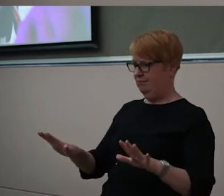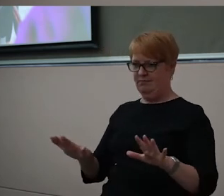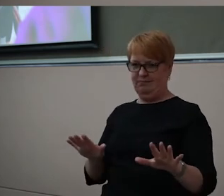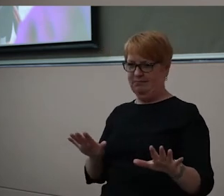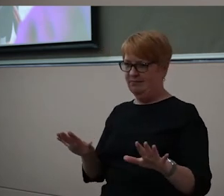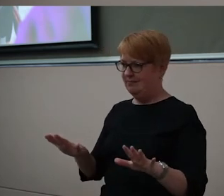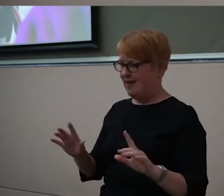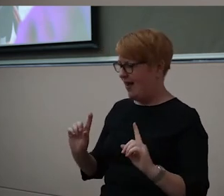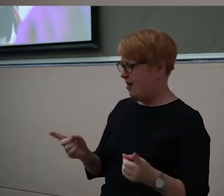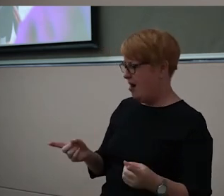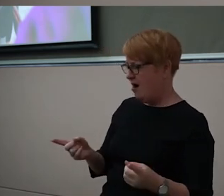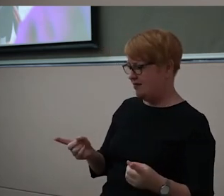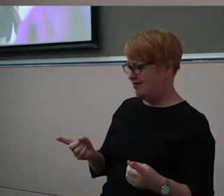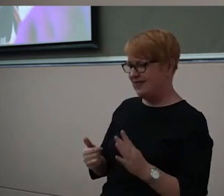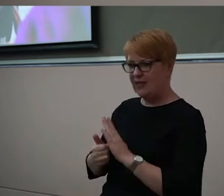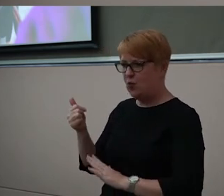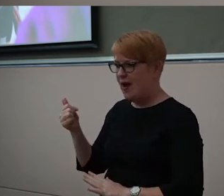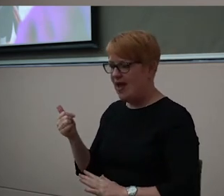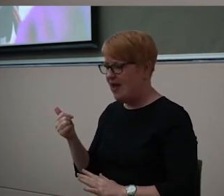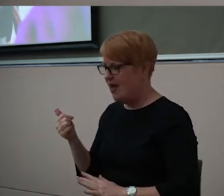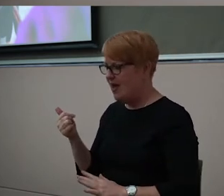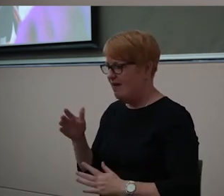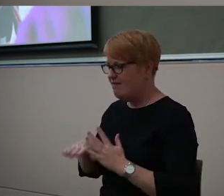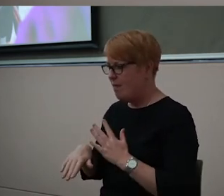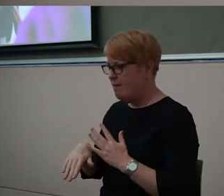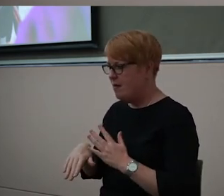that we have to each other, and trying to unpick